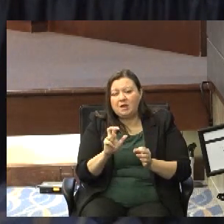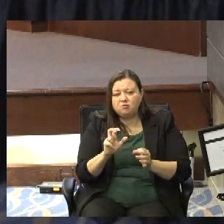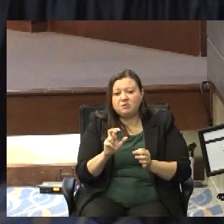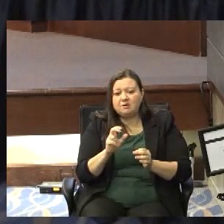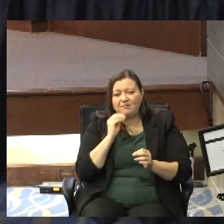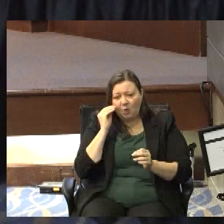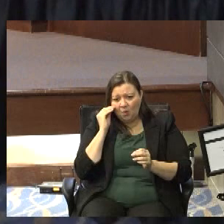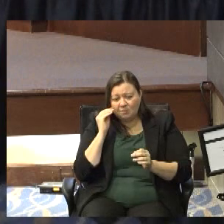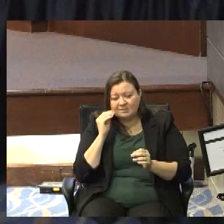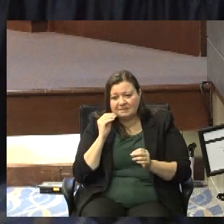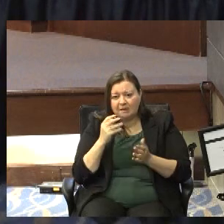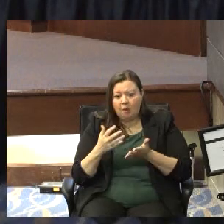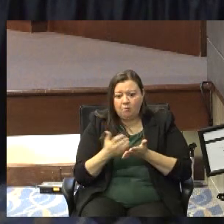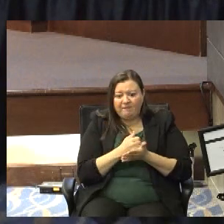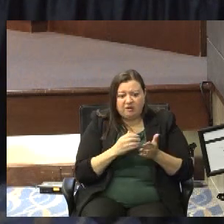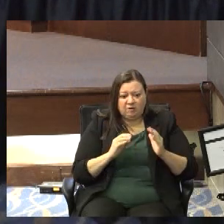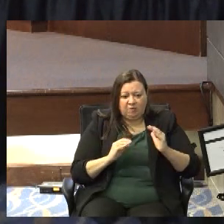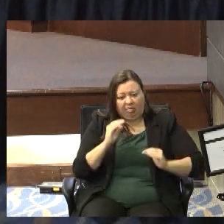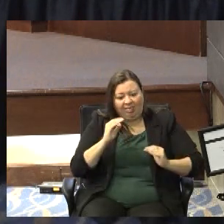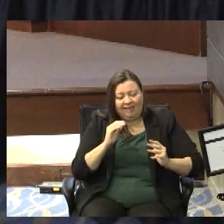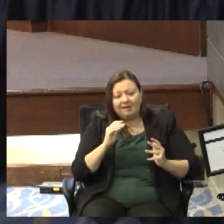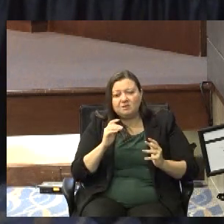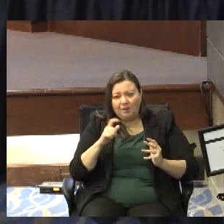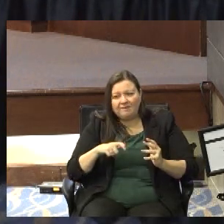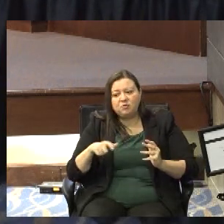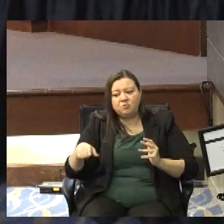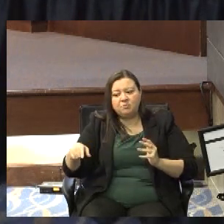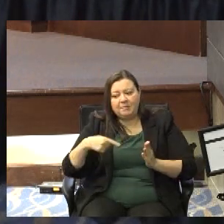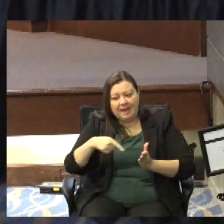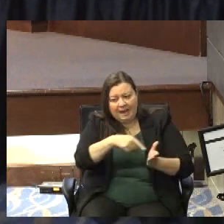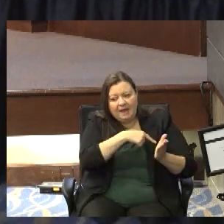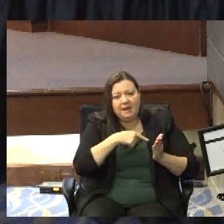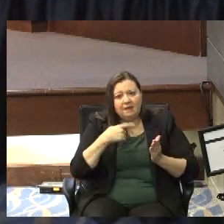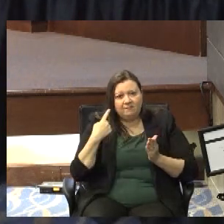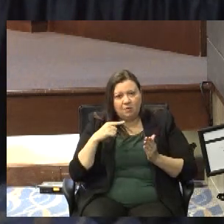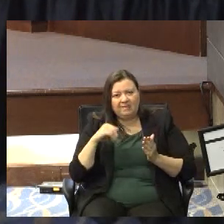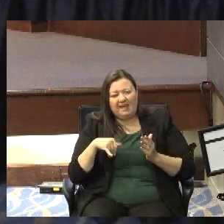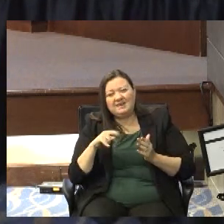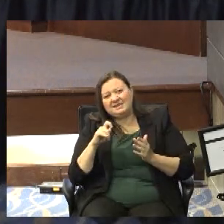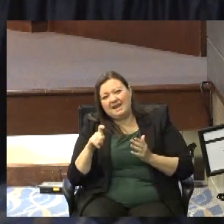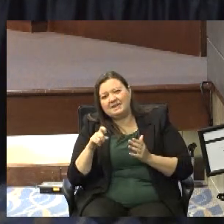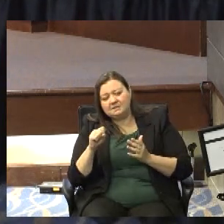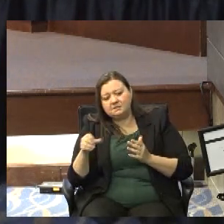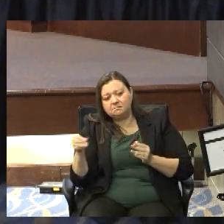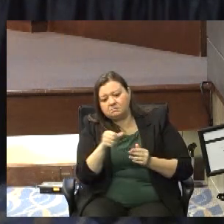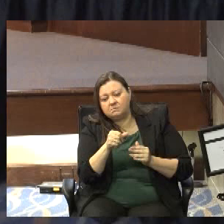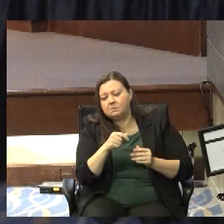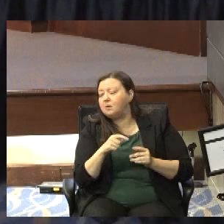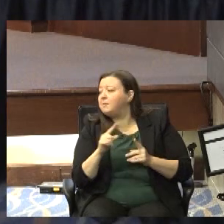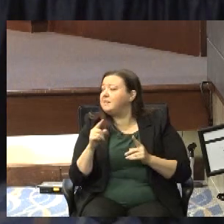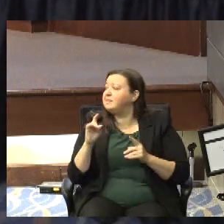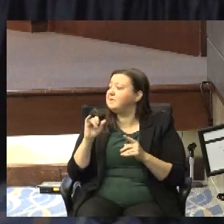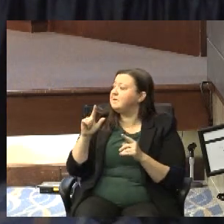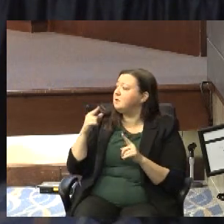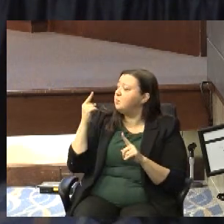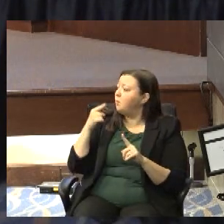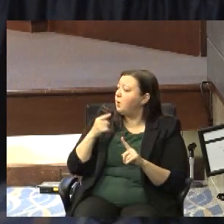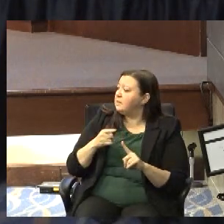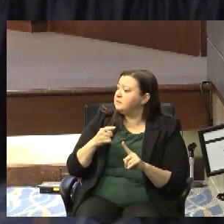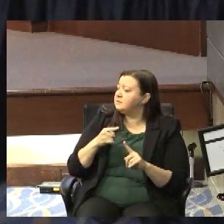expense doesn't work. That's where the reimbursements become so critical. Sure. So the deal points as proposed right now